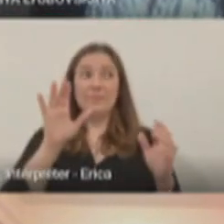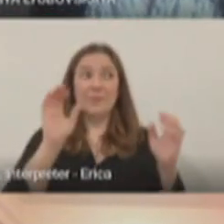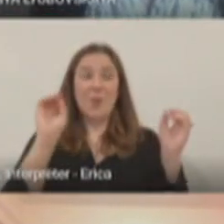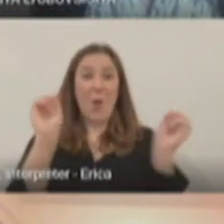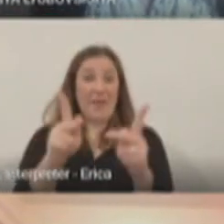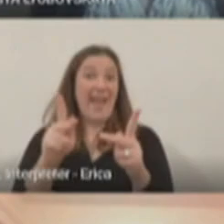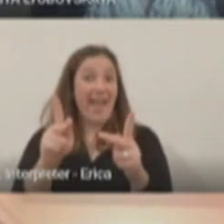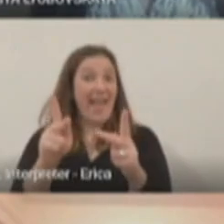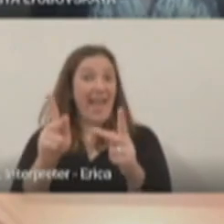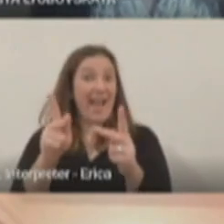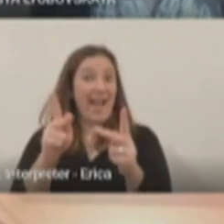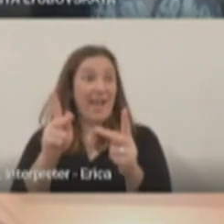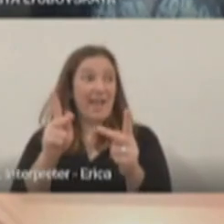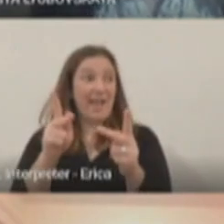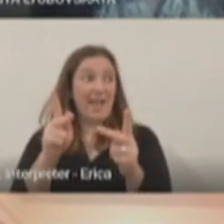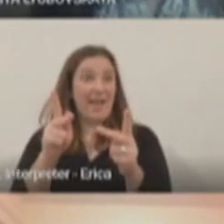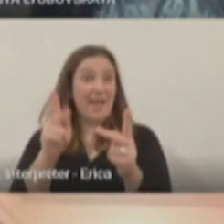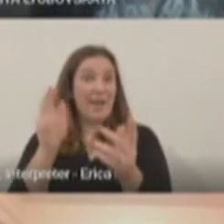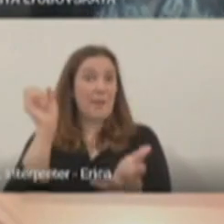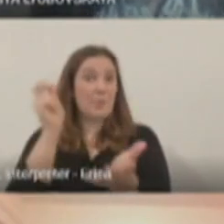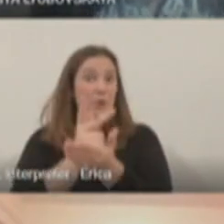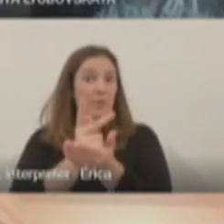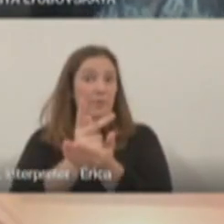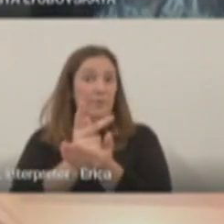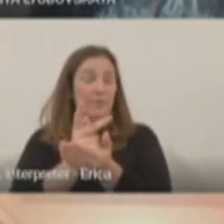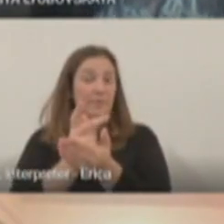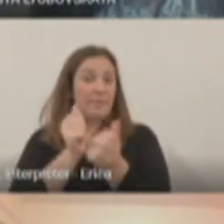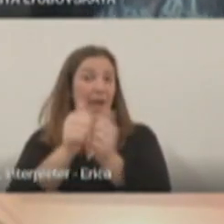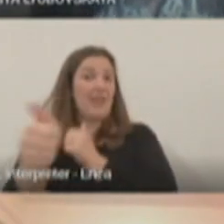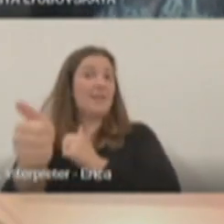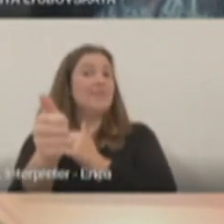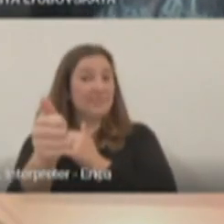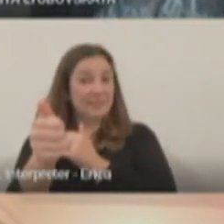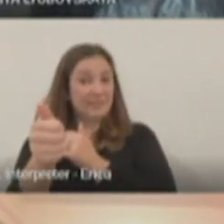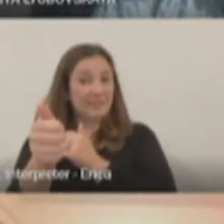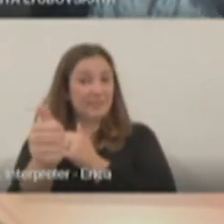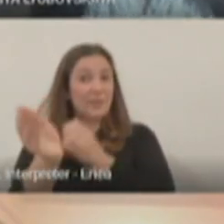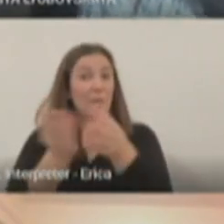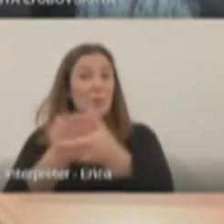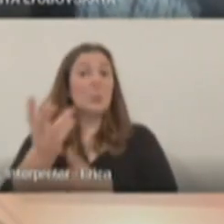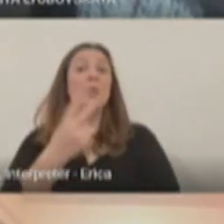Okay, motion approved by voice vote.